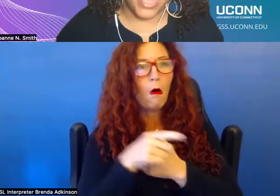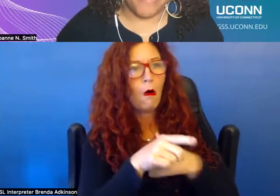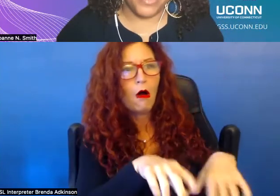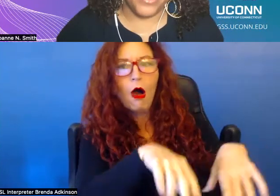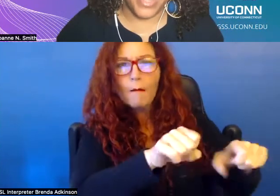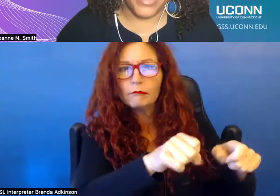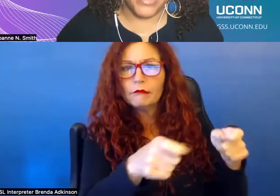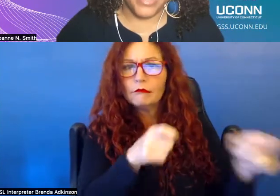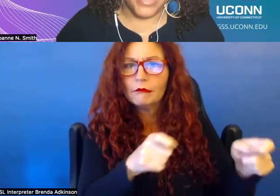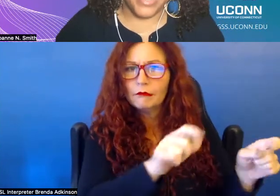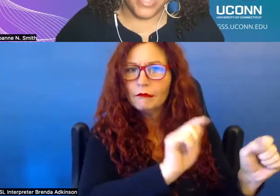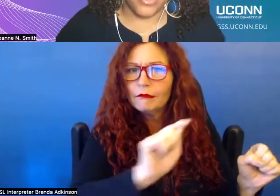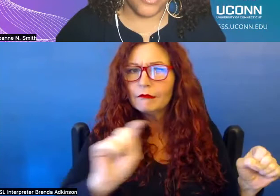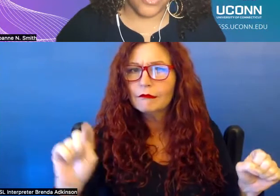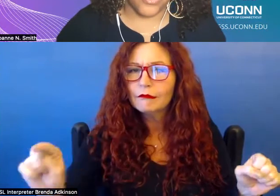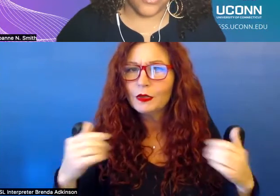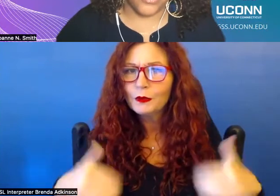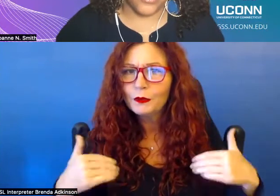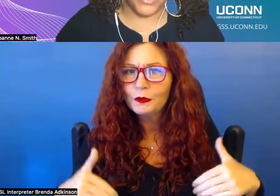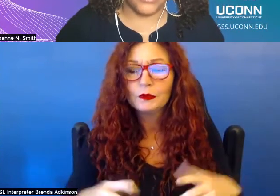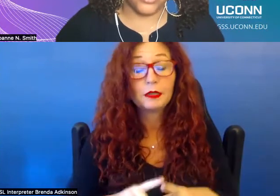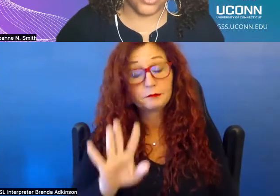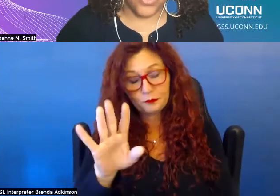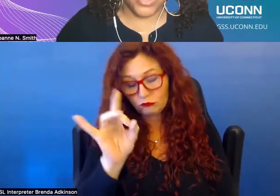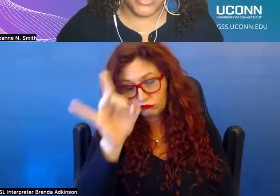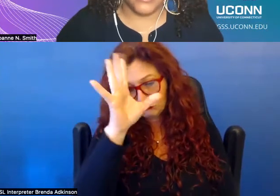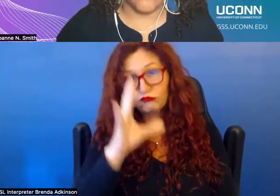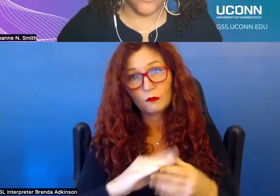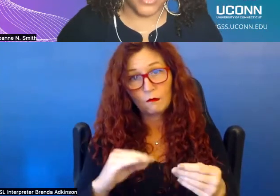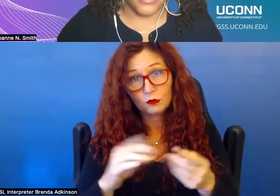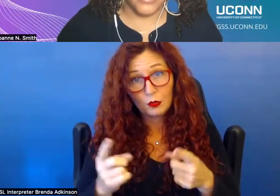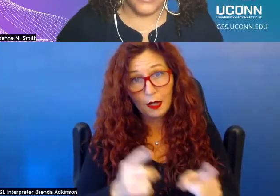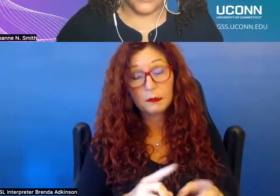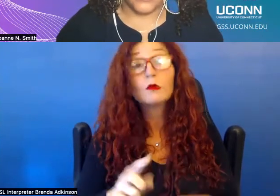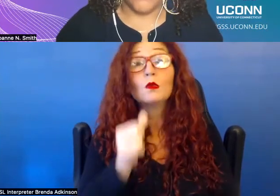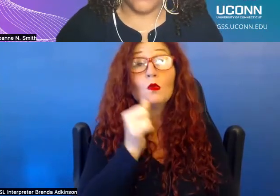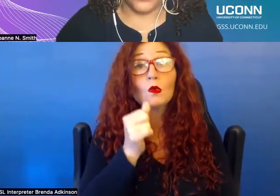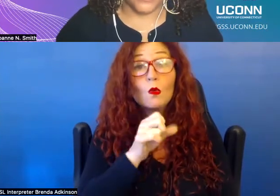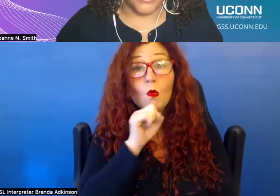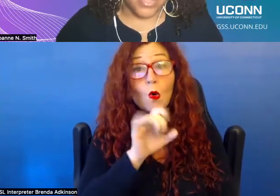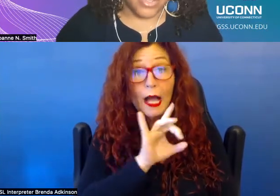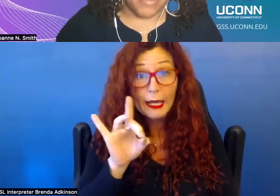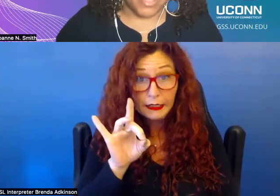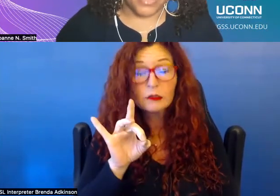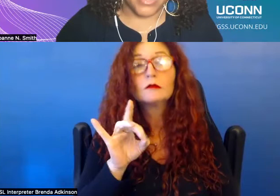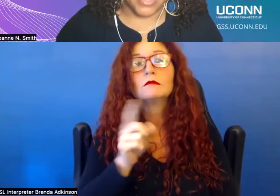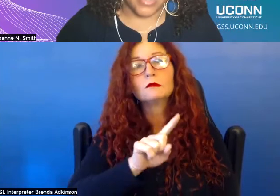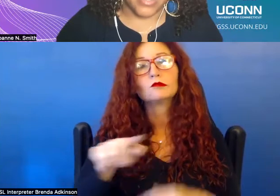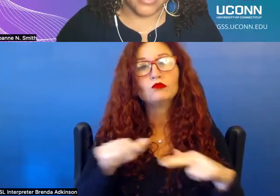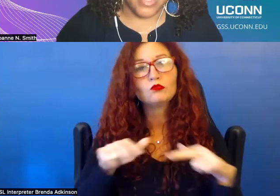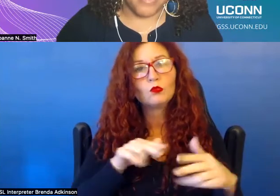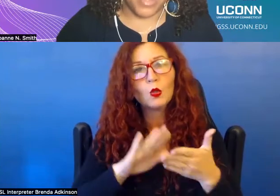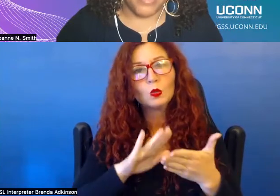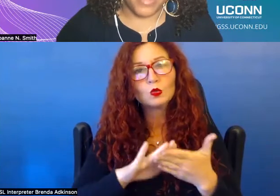tragedy happened when an 8-year-old girl on her way to school at 8 a.m. was raped on top of the police